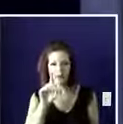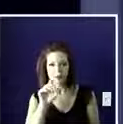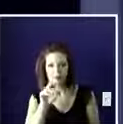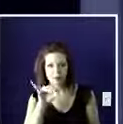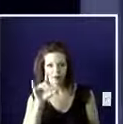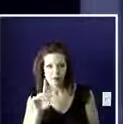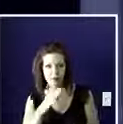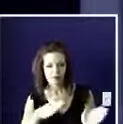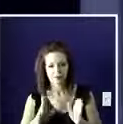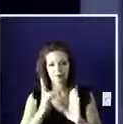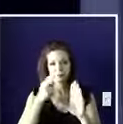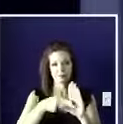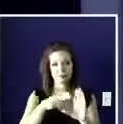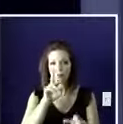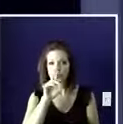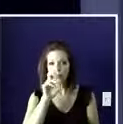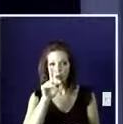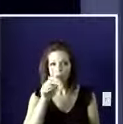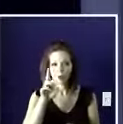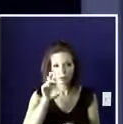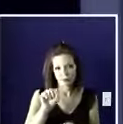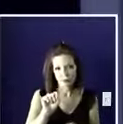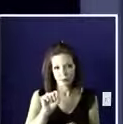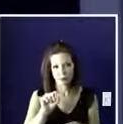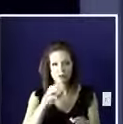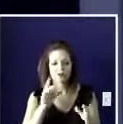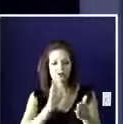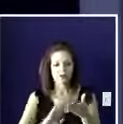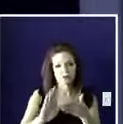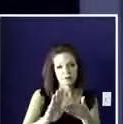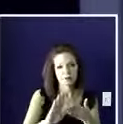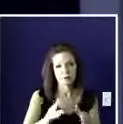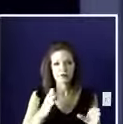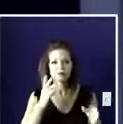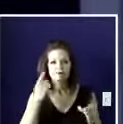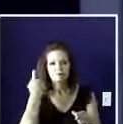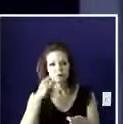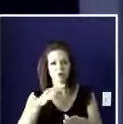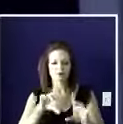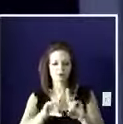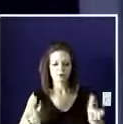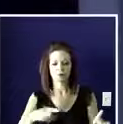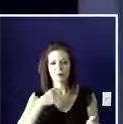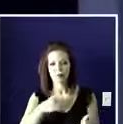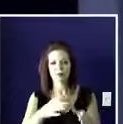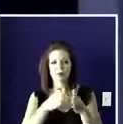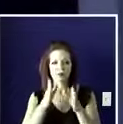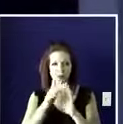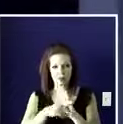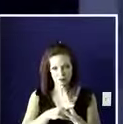attending Rockhurst University to pursue a degree in public policy. Would you please join me in welcoming Gavin Schaefer?